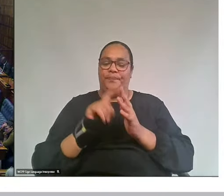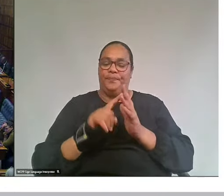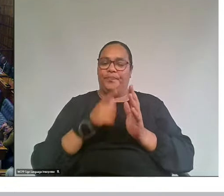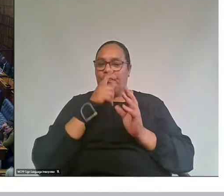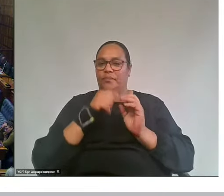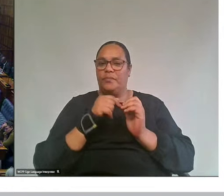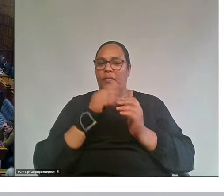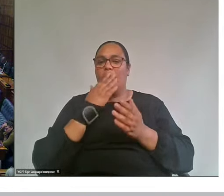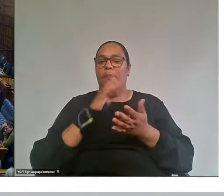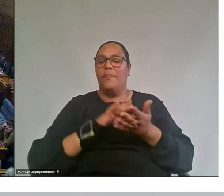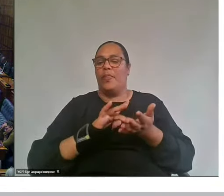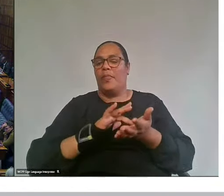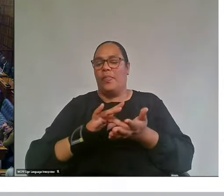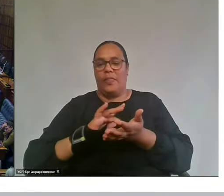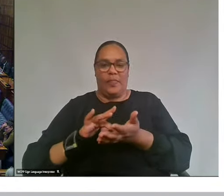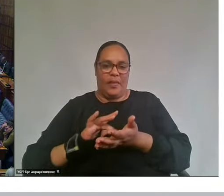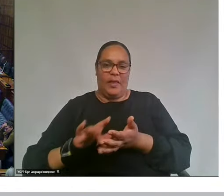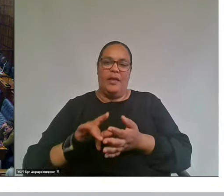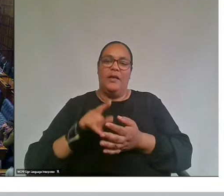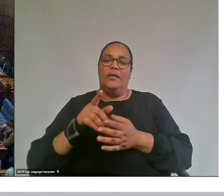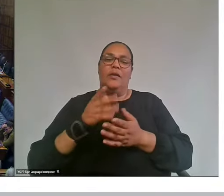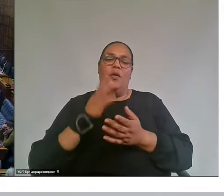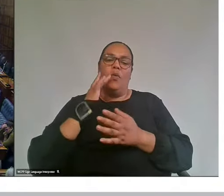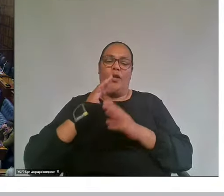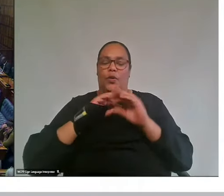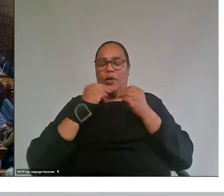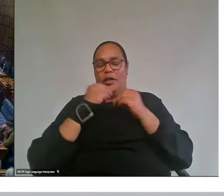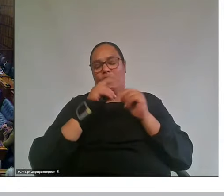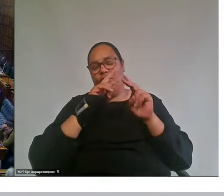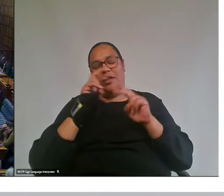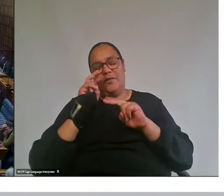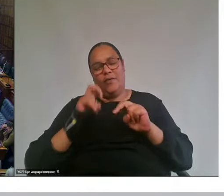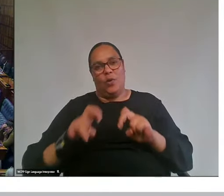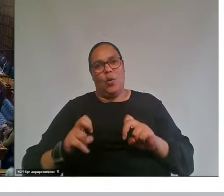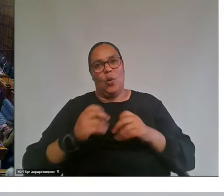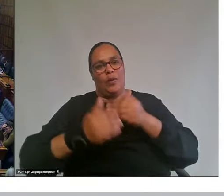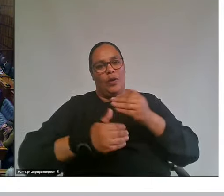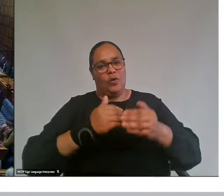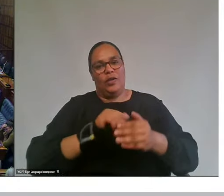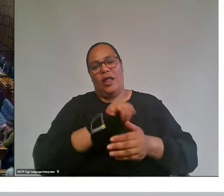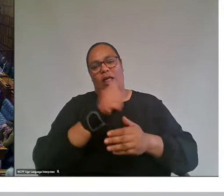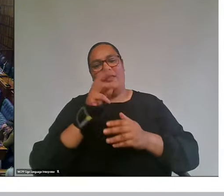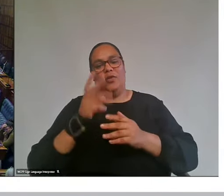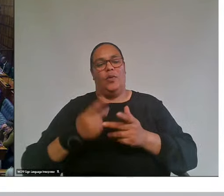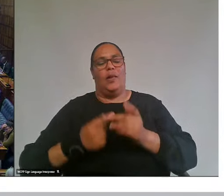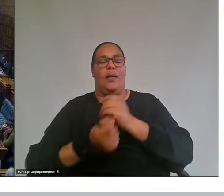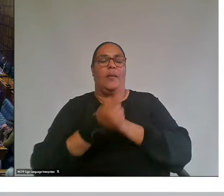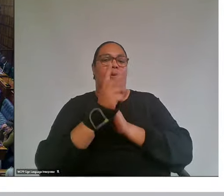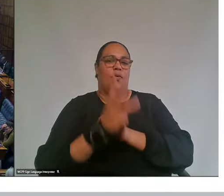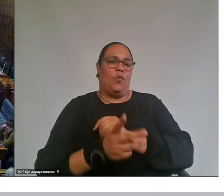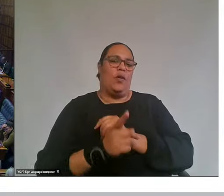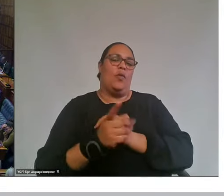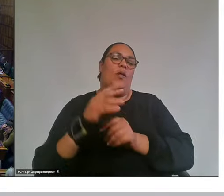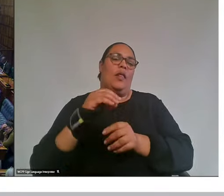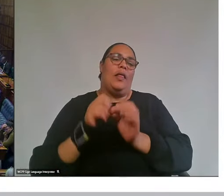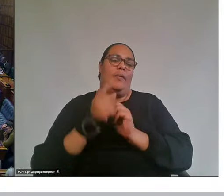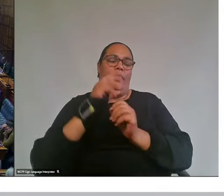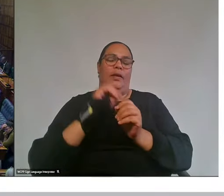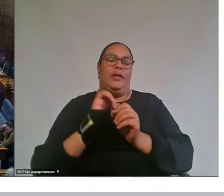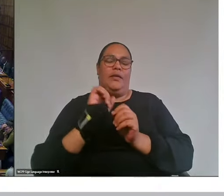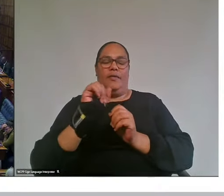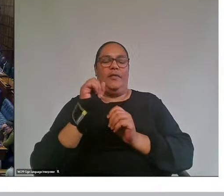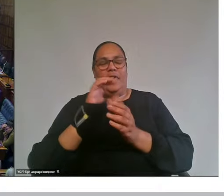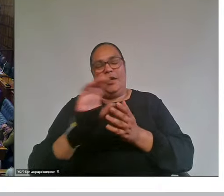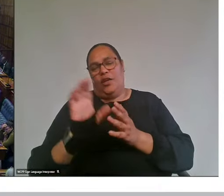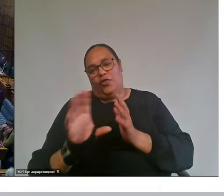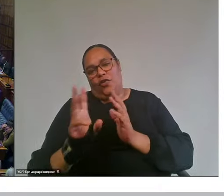blank is um during the organizational review process the others will take place so it will take in the form of that um